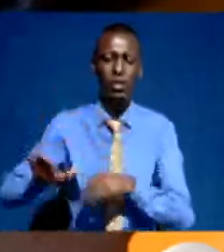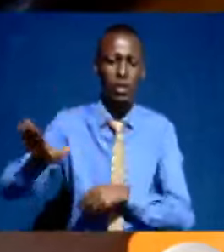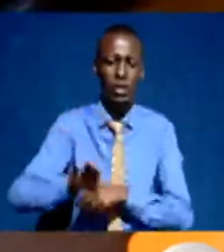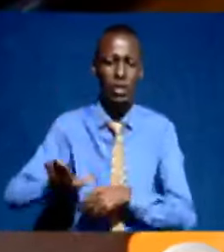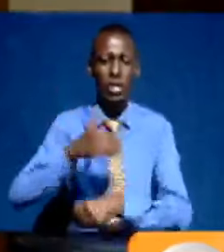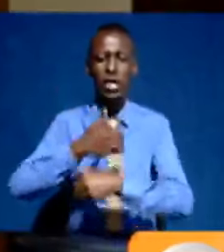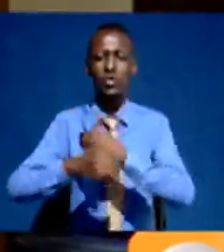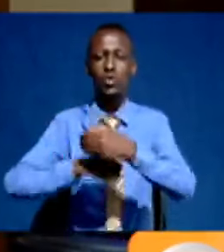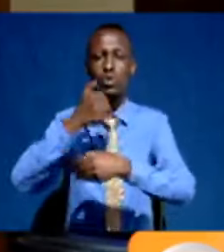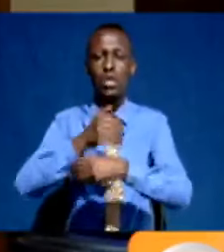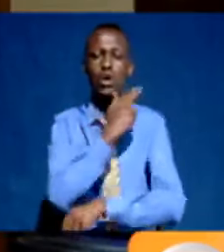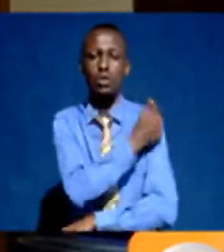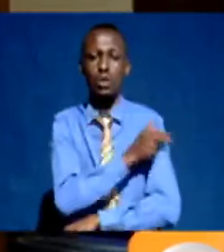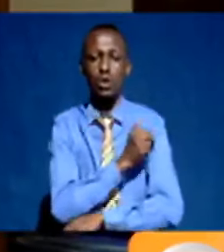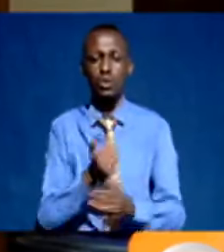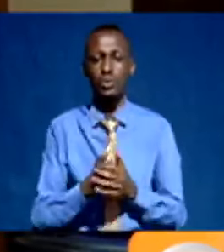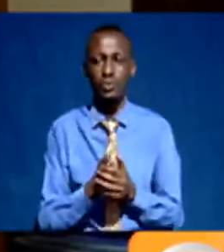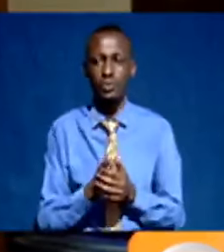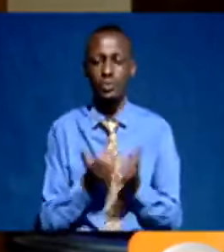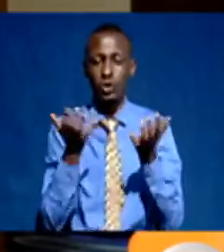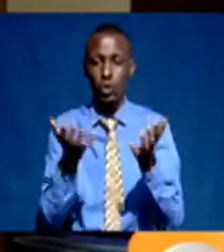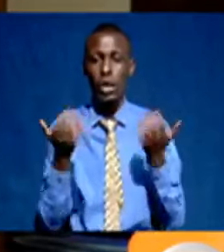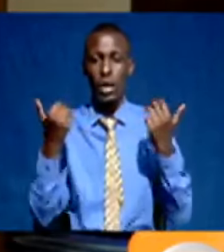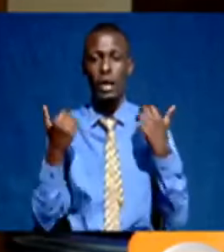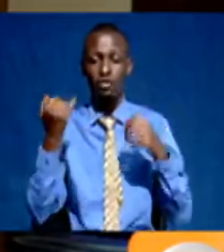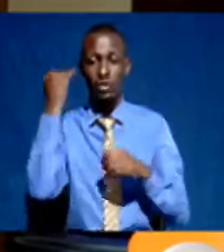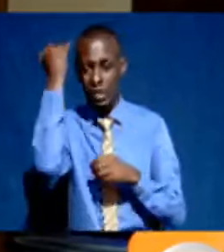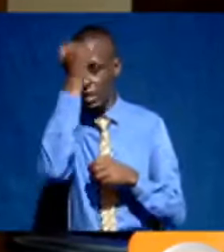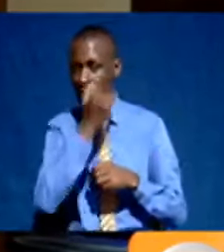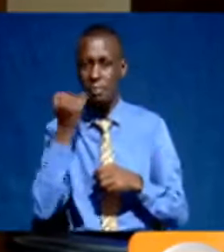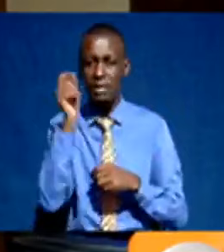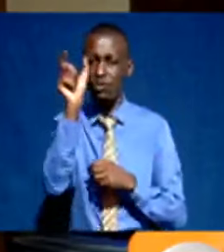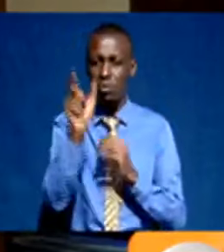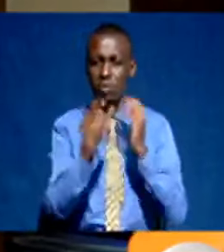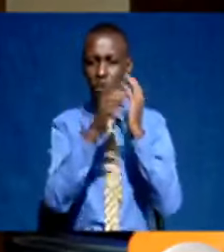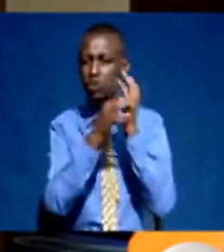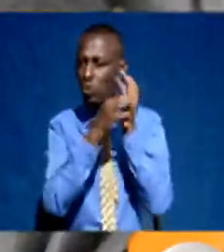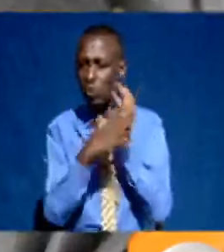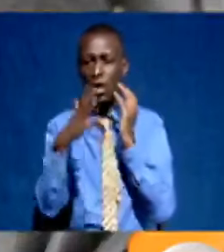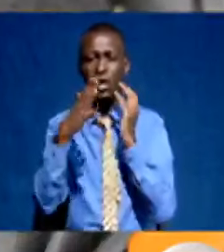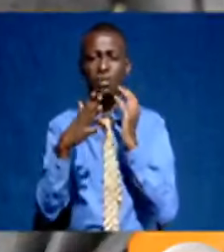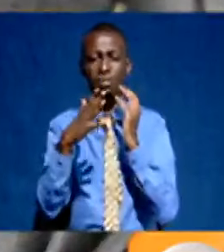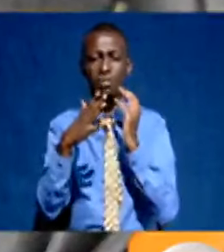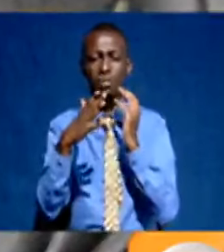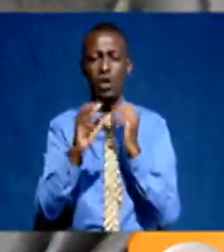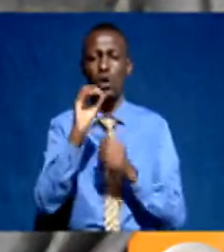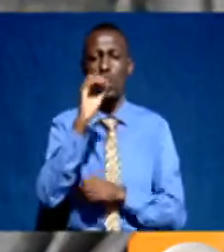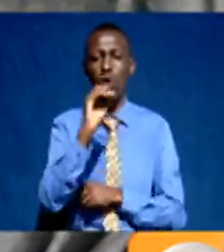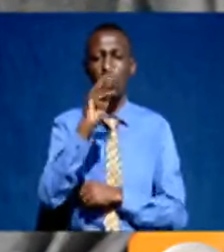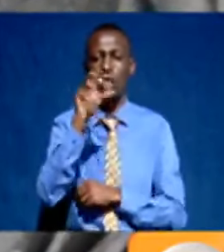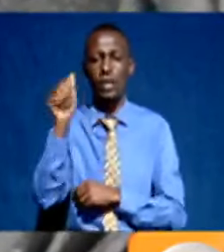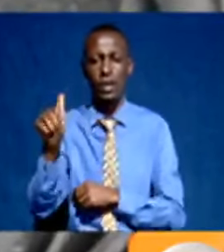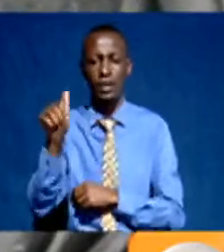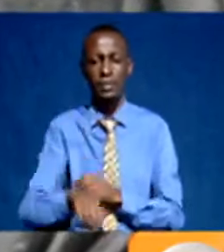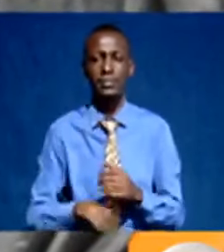So probably we need to put up a statue of the legend Jaramogi Oginga Odinga in this space. The